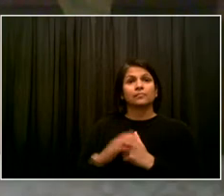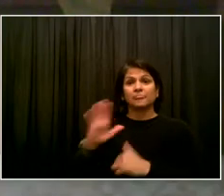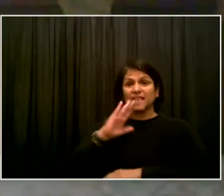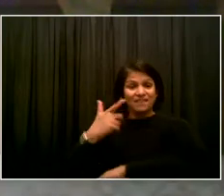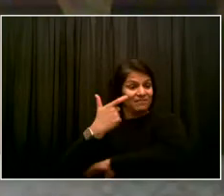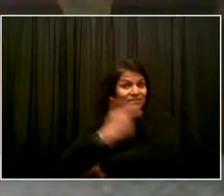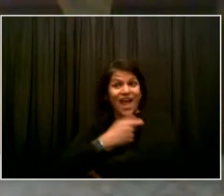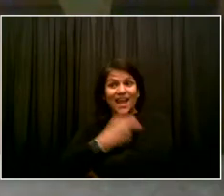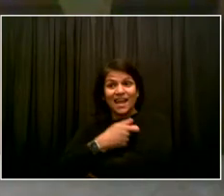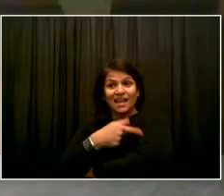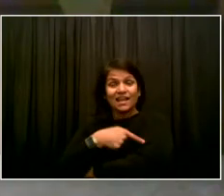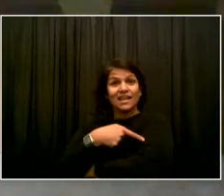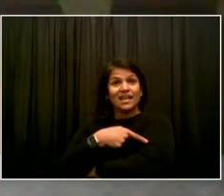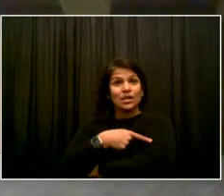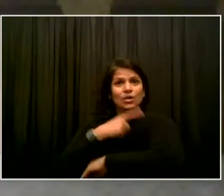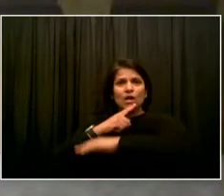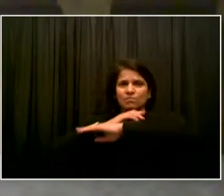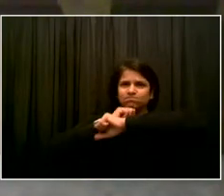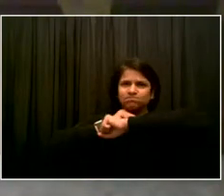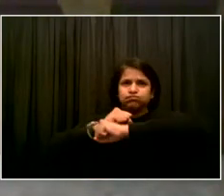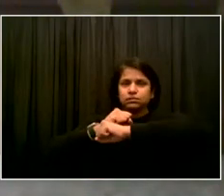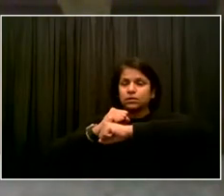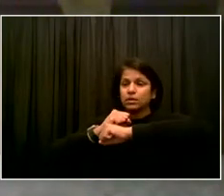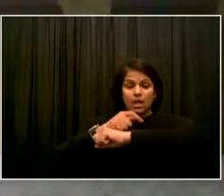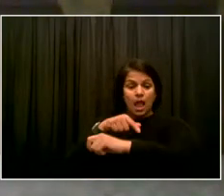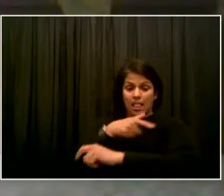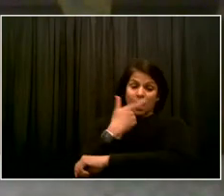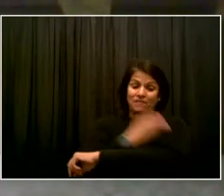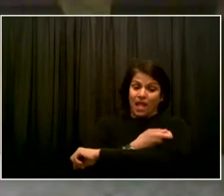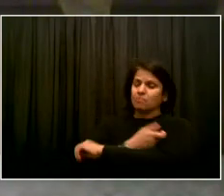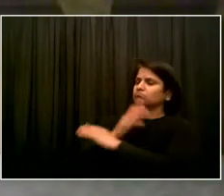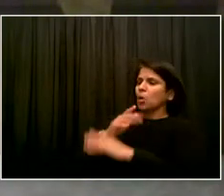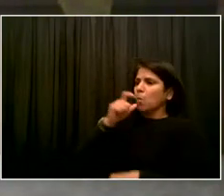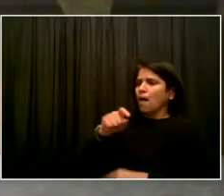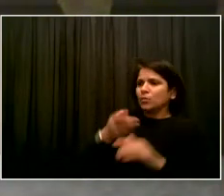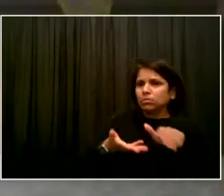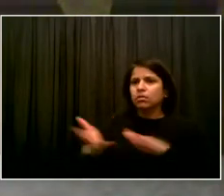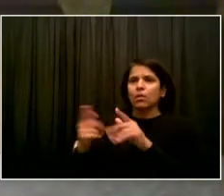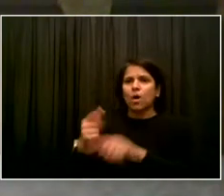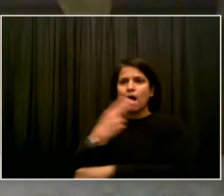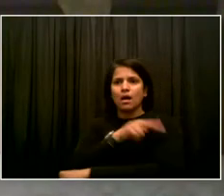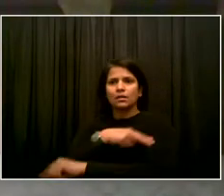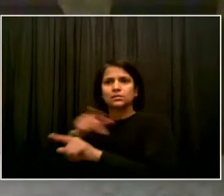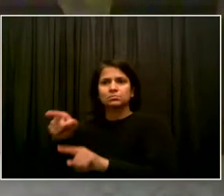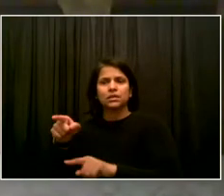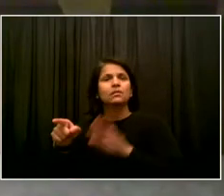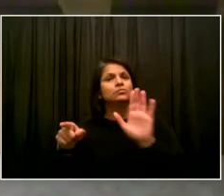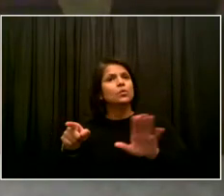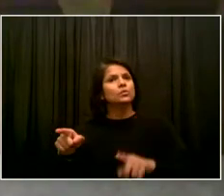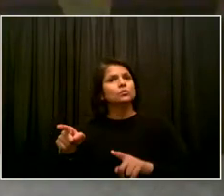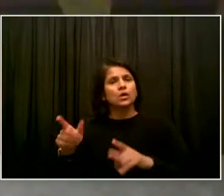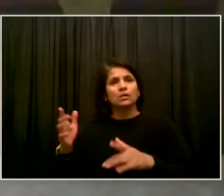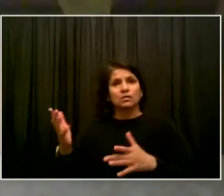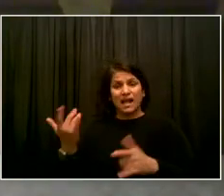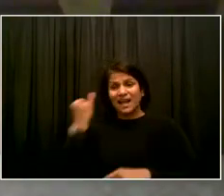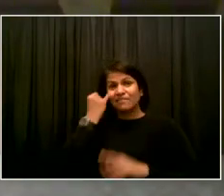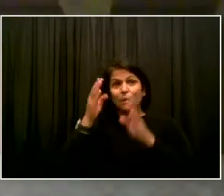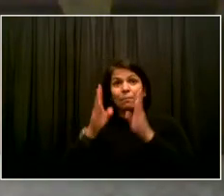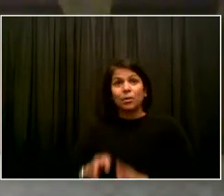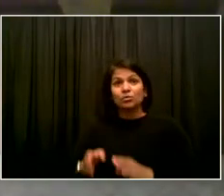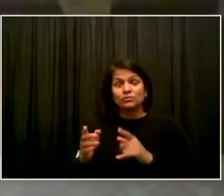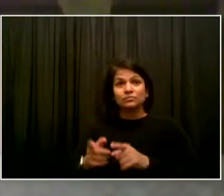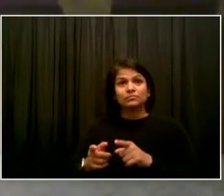illness, and it prevents hospitalization. Those are the winners that we're looking for. And so we cannot say it